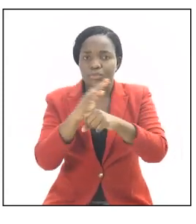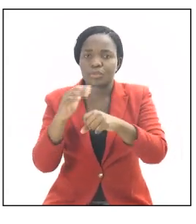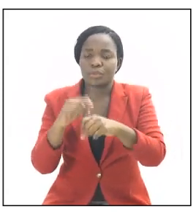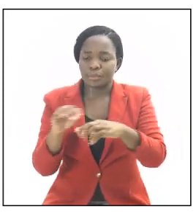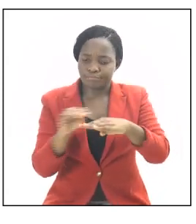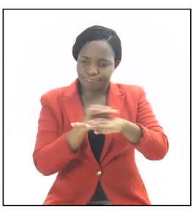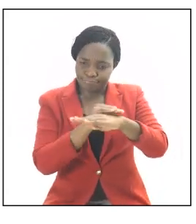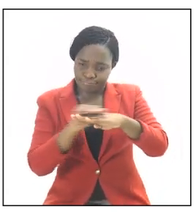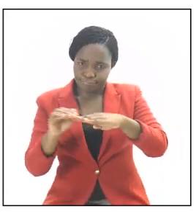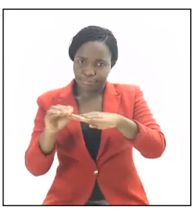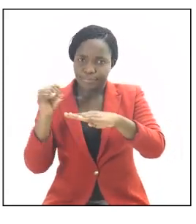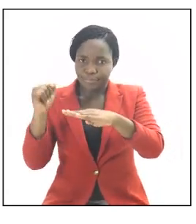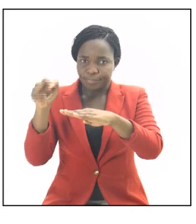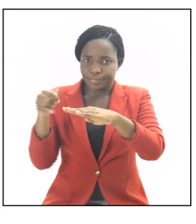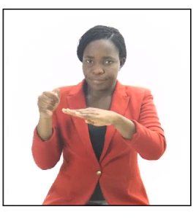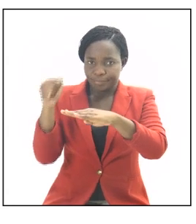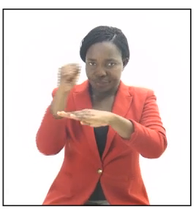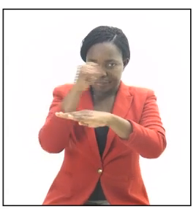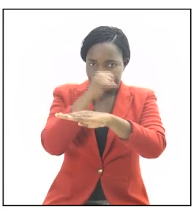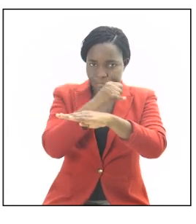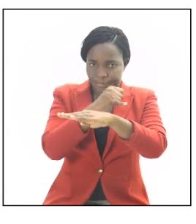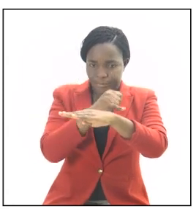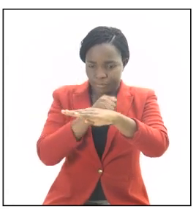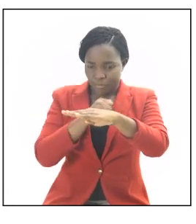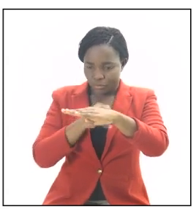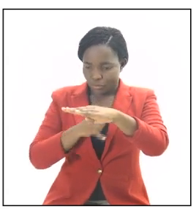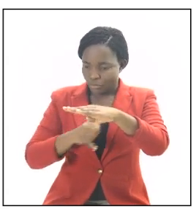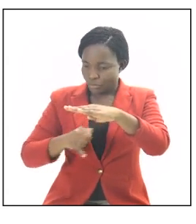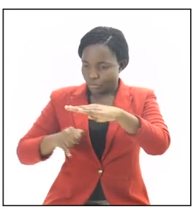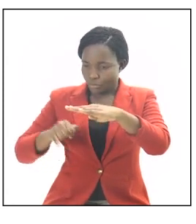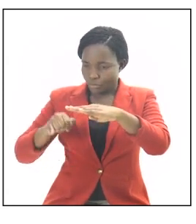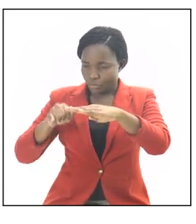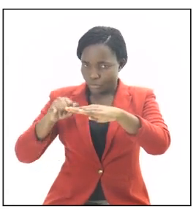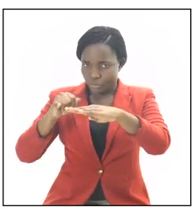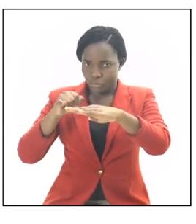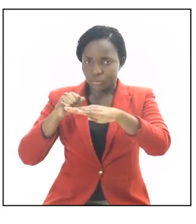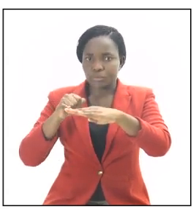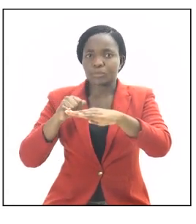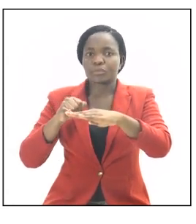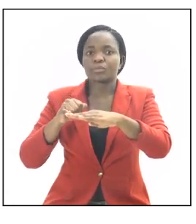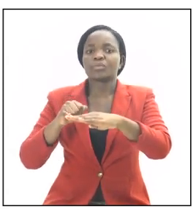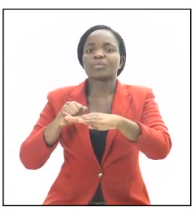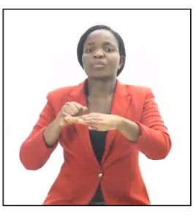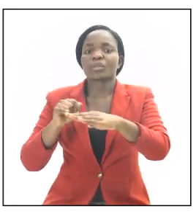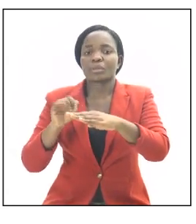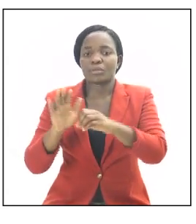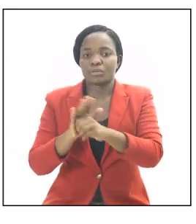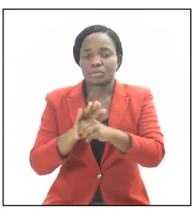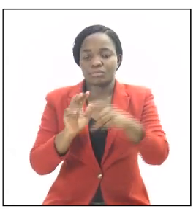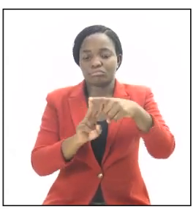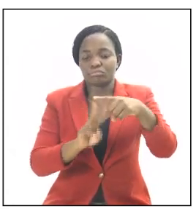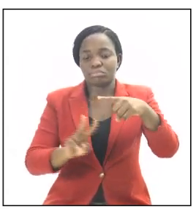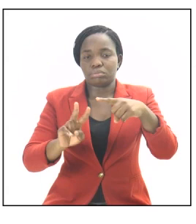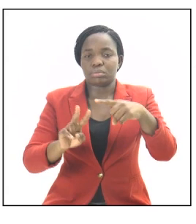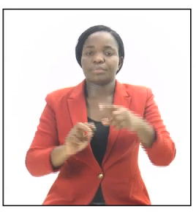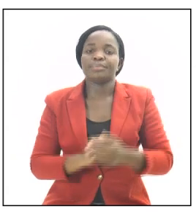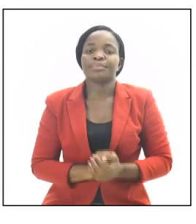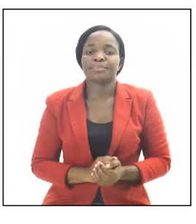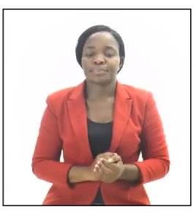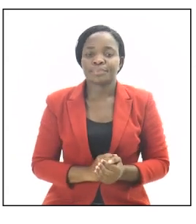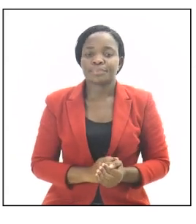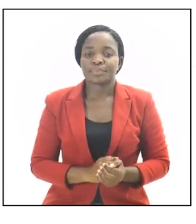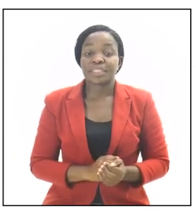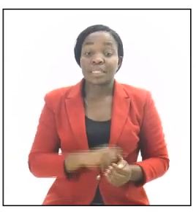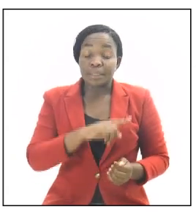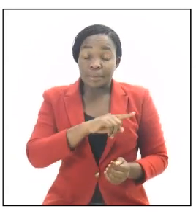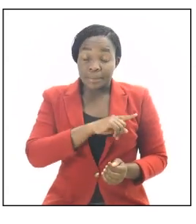Then the circumference, the distance all the way around the edge of the circle, will be pi. This is why we